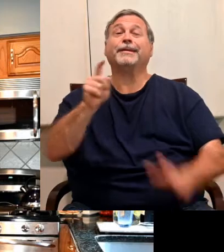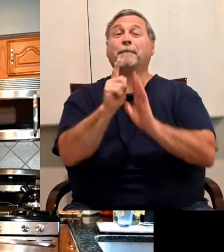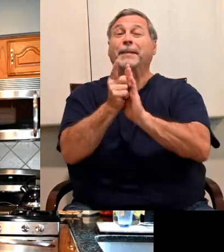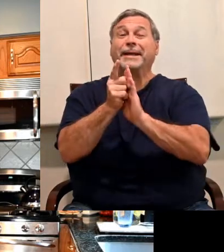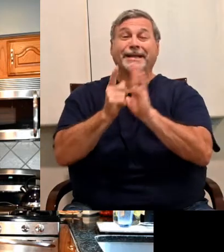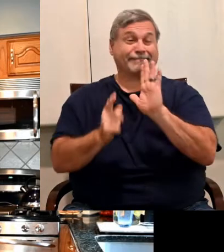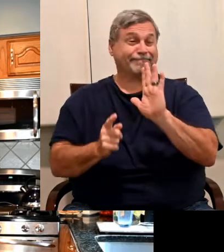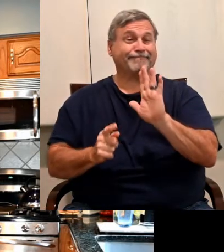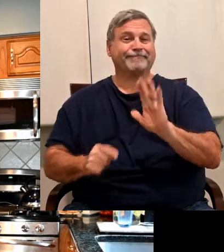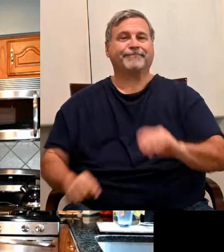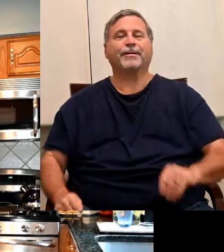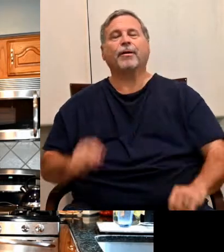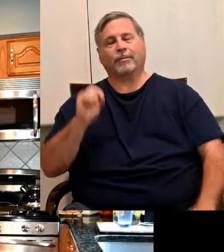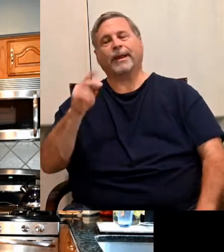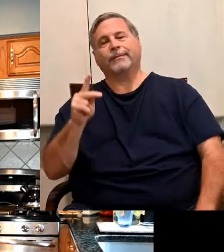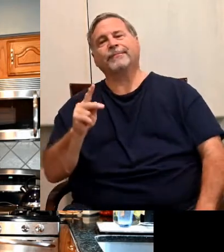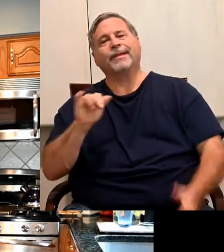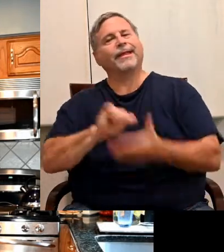She needs a minute.